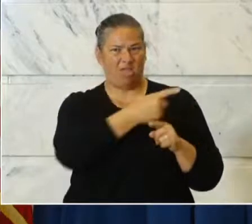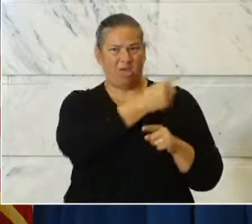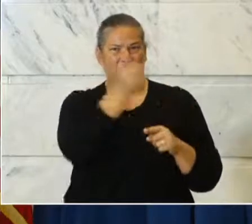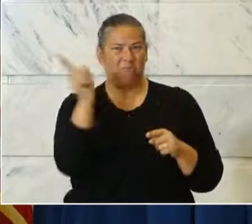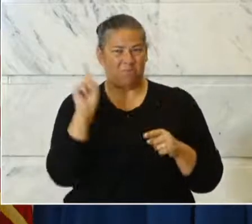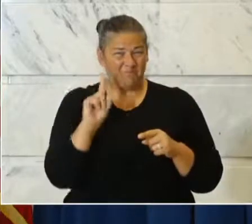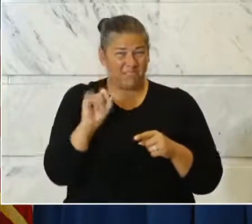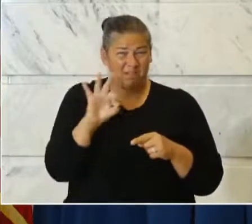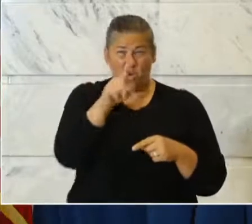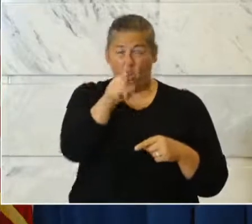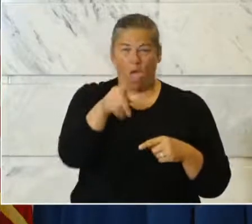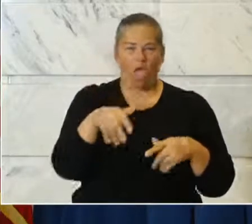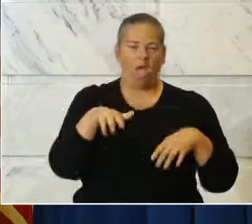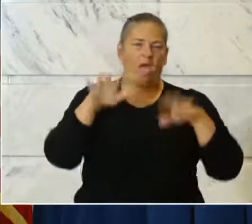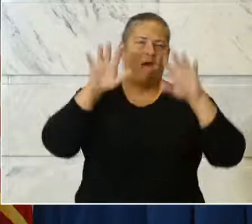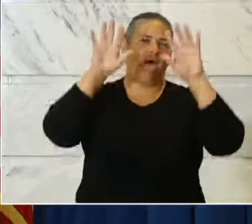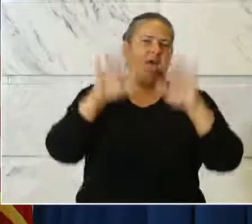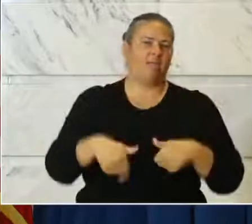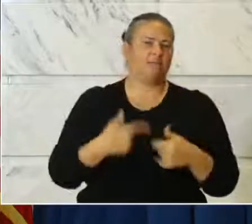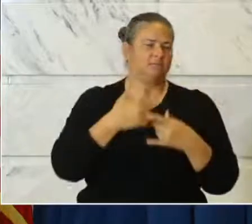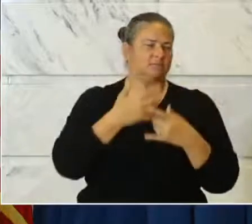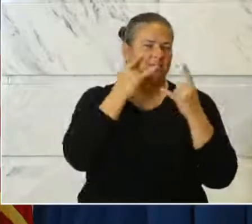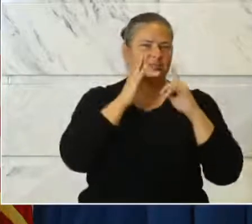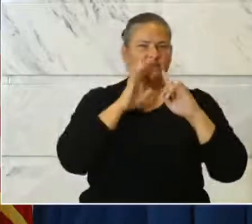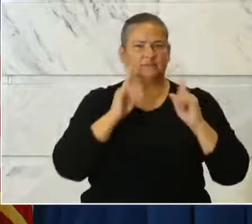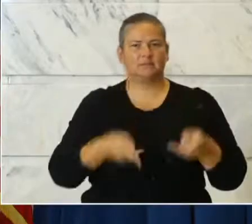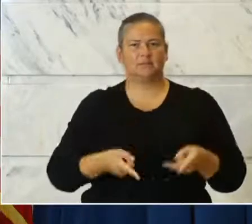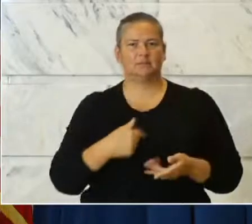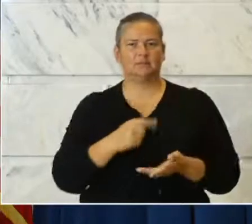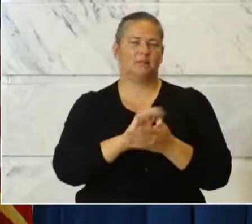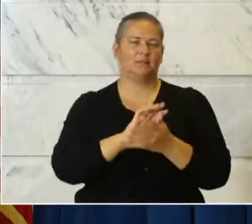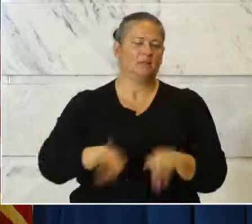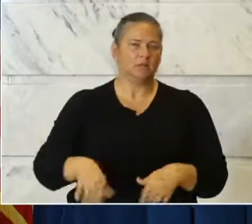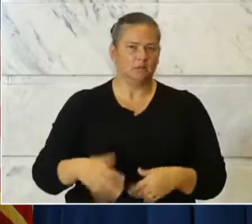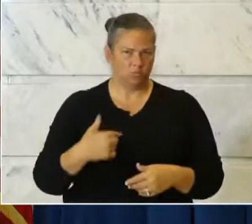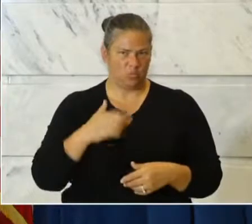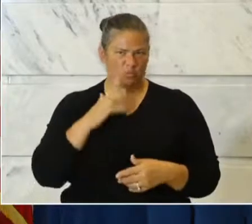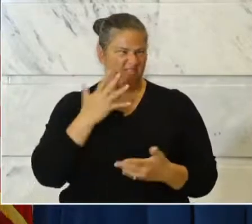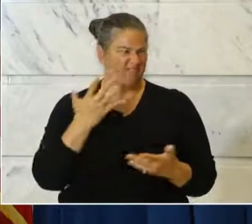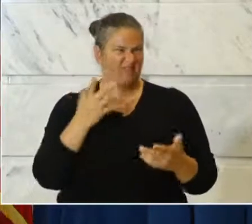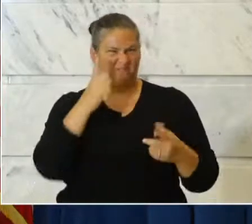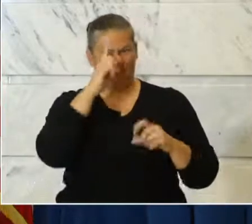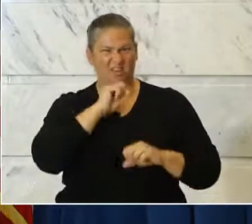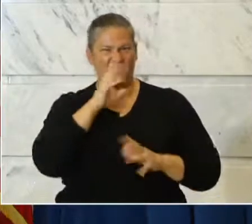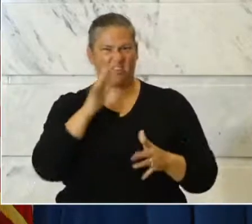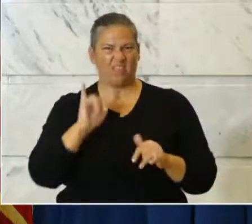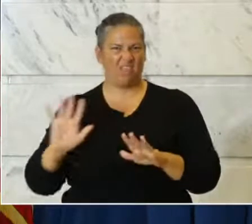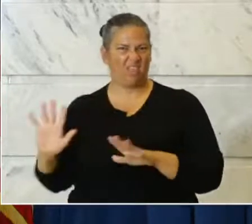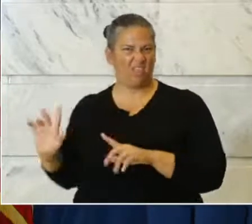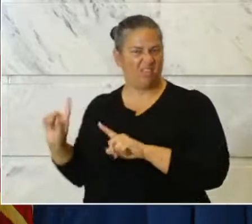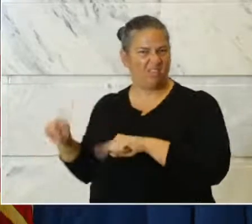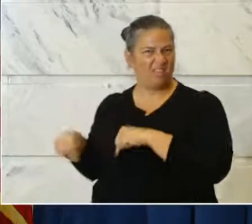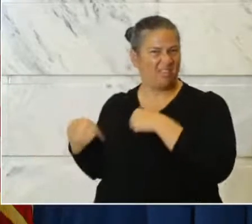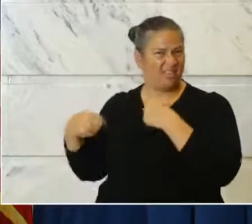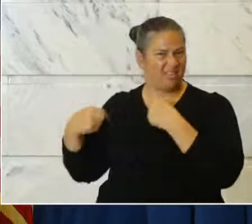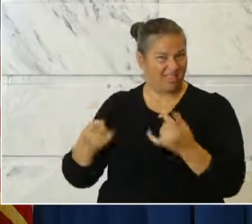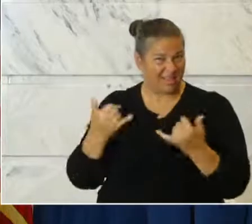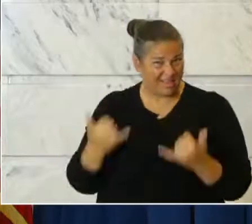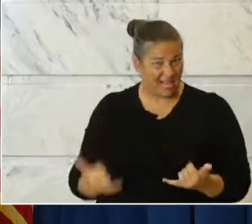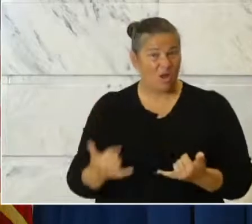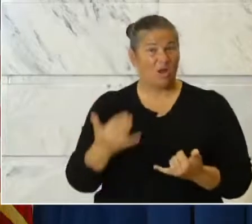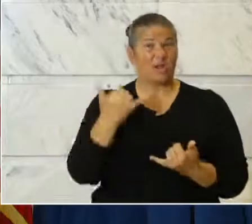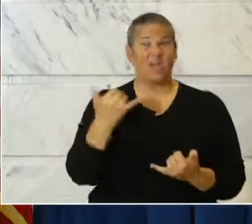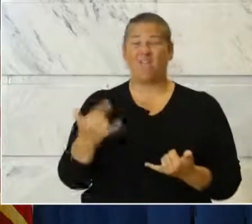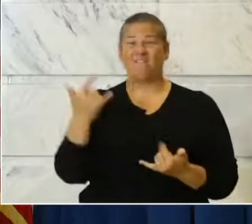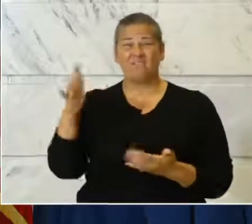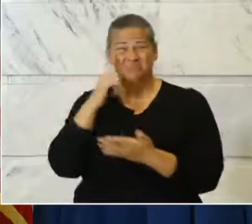things, it'll all be undone. And the fact that our curve is now increasing shows that what's happened in New York early and now what's happening around the